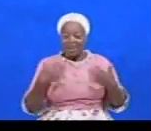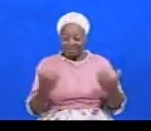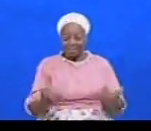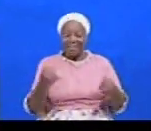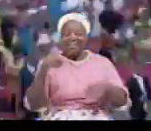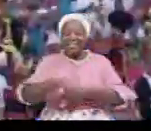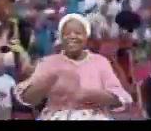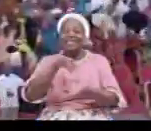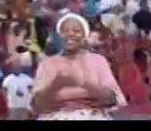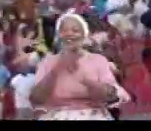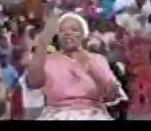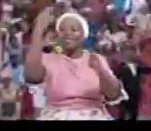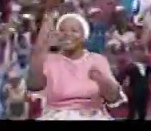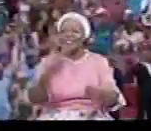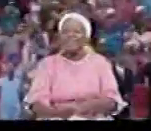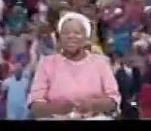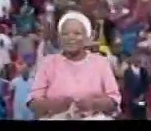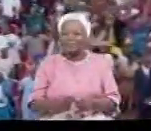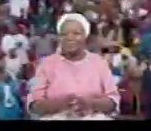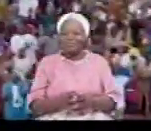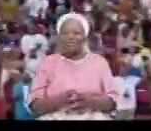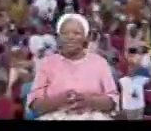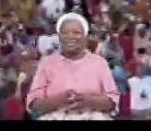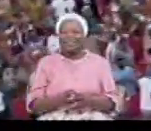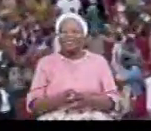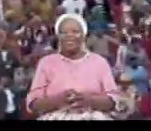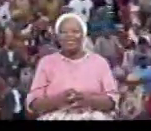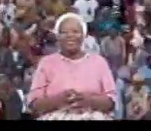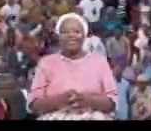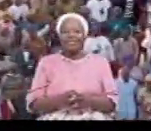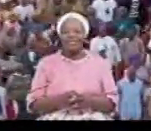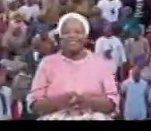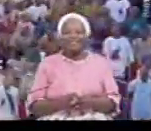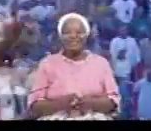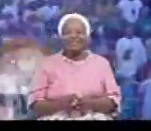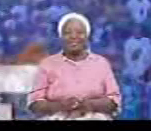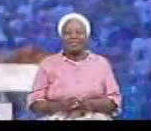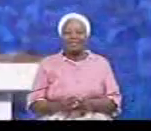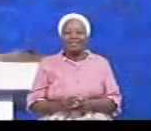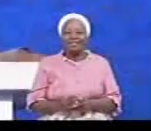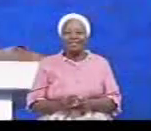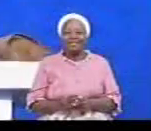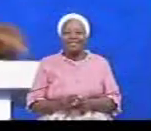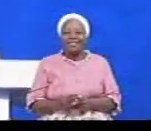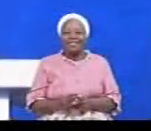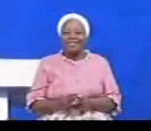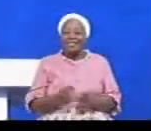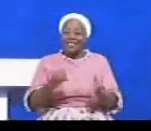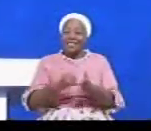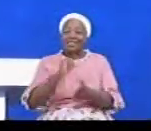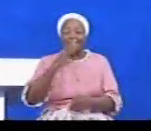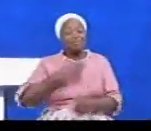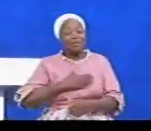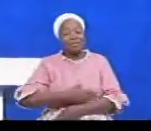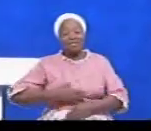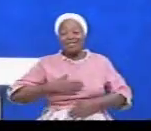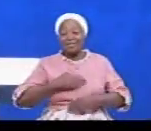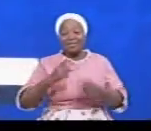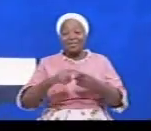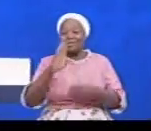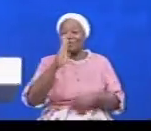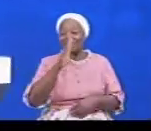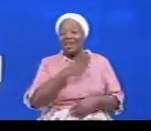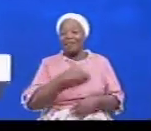in Jesus' name. It's my pleasure to be, my joy to be